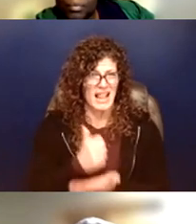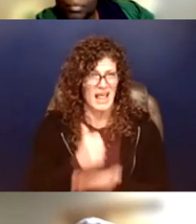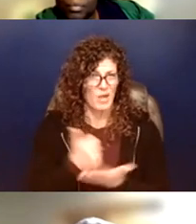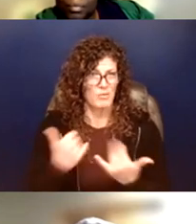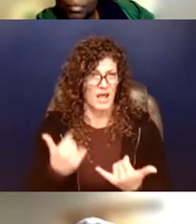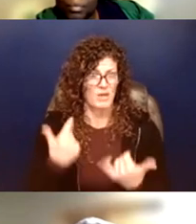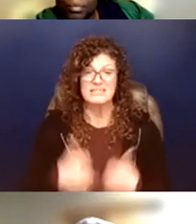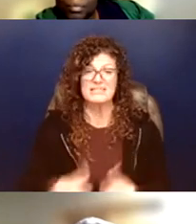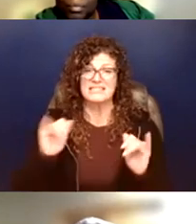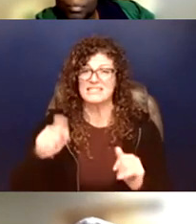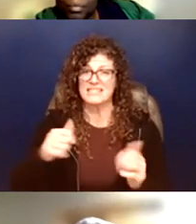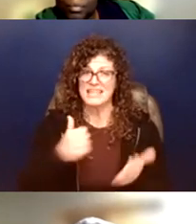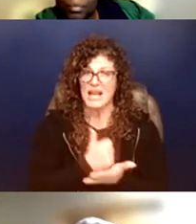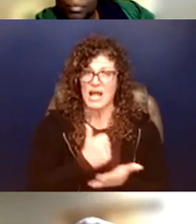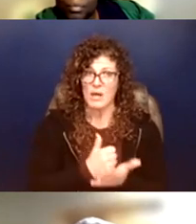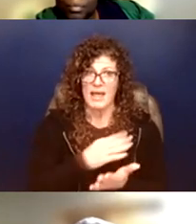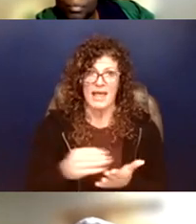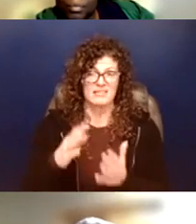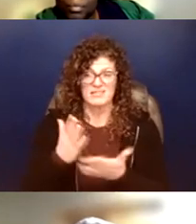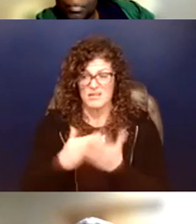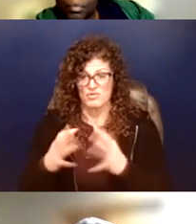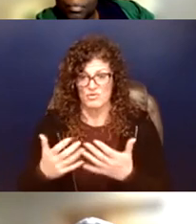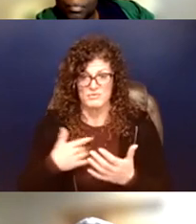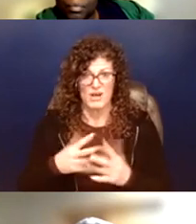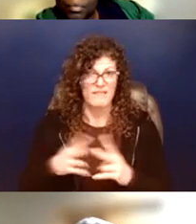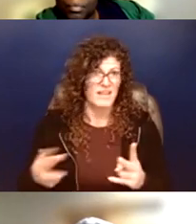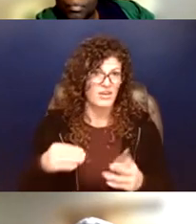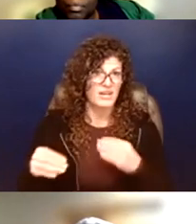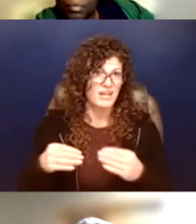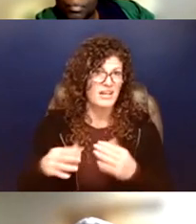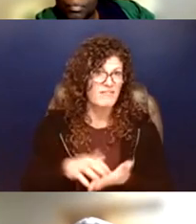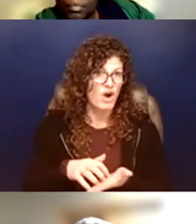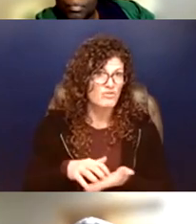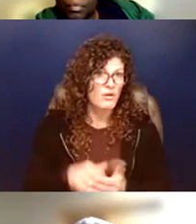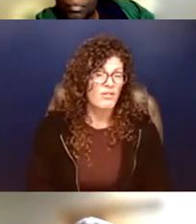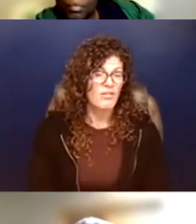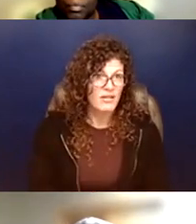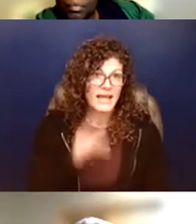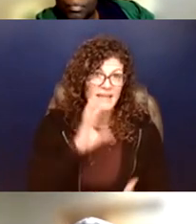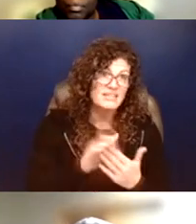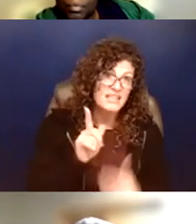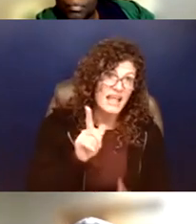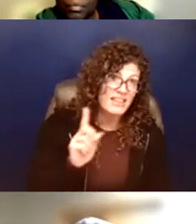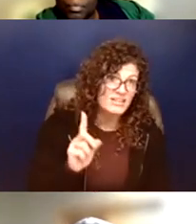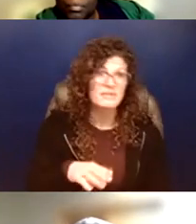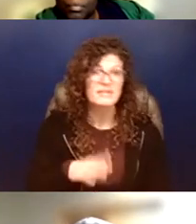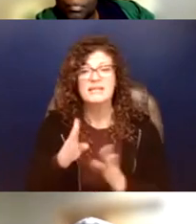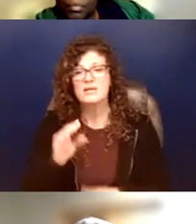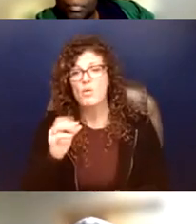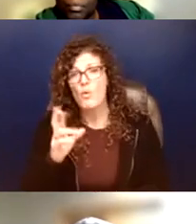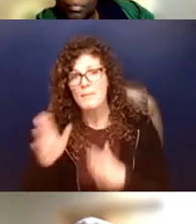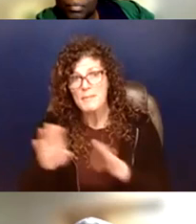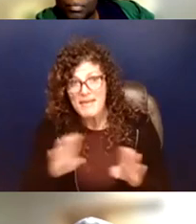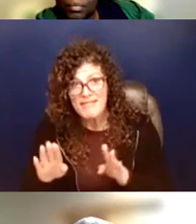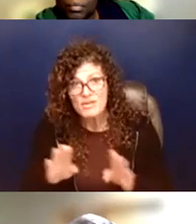help. And they're vulnerable groups. So we know of them, whether there's it's a learning disability, whether it's, you know, maybe